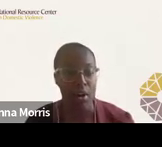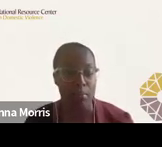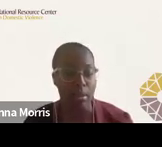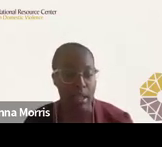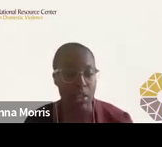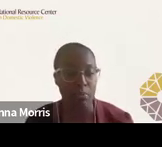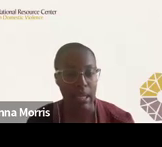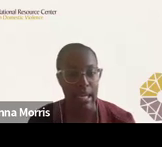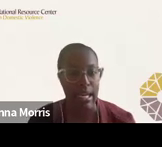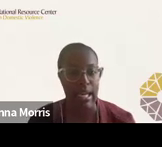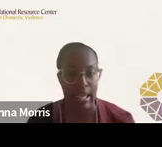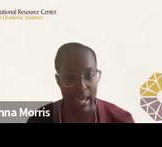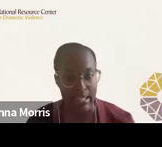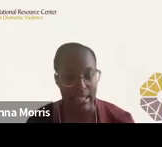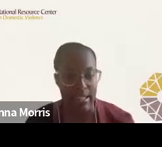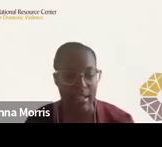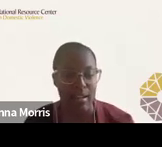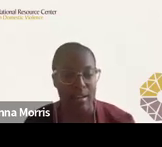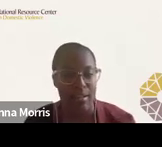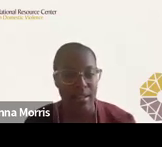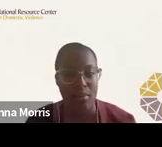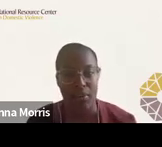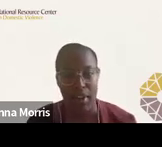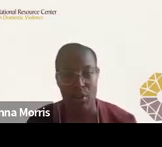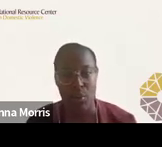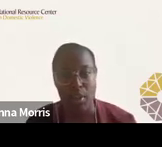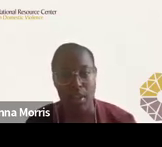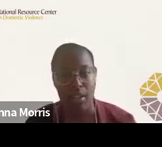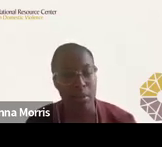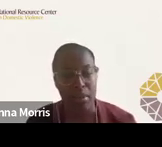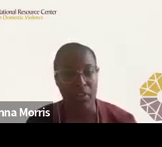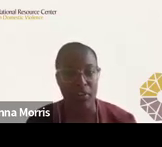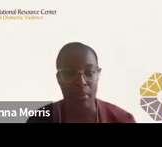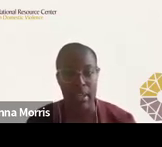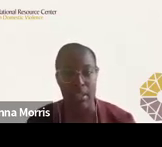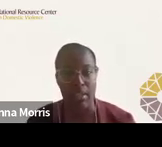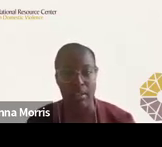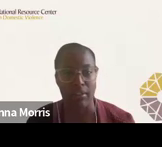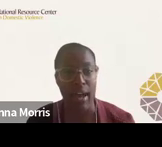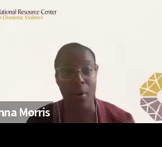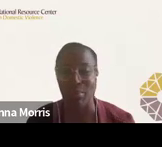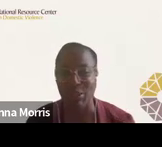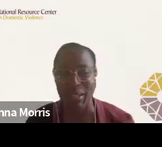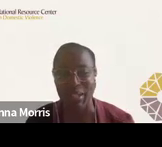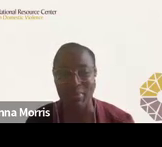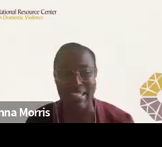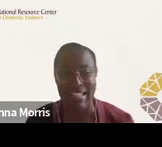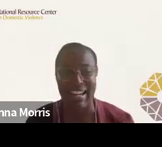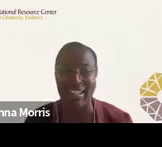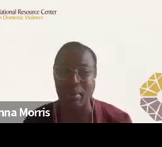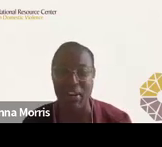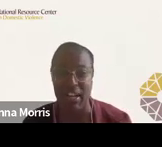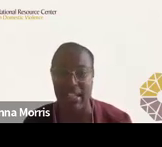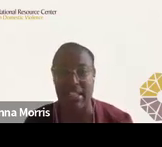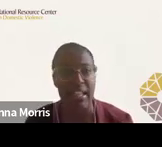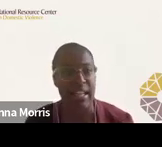have on blush pink glasses just to provide you with a little bit of information of how I'm showing up